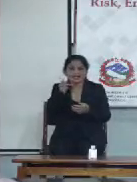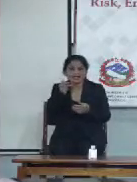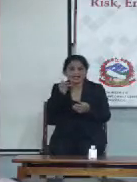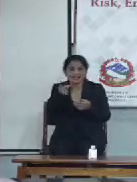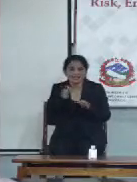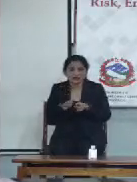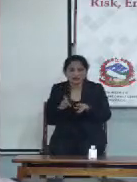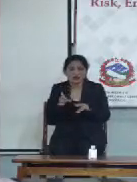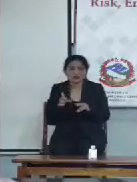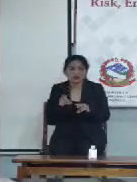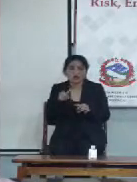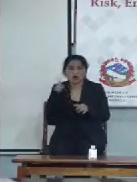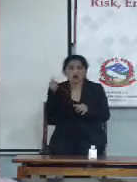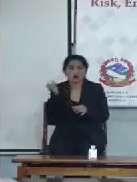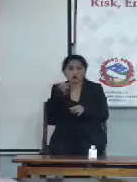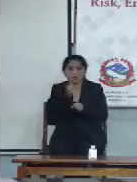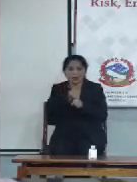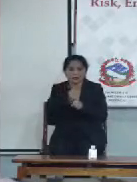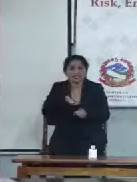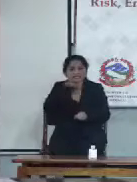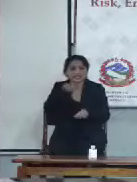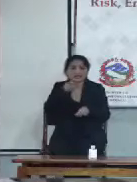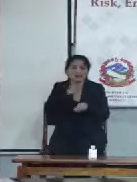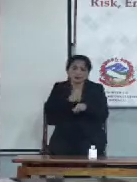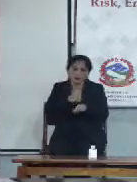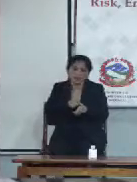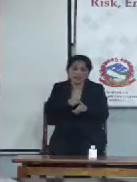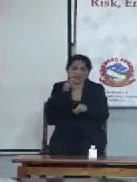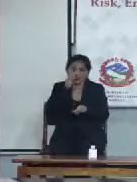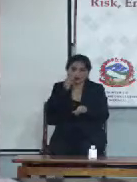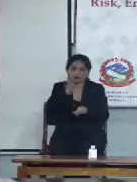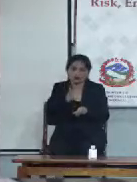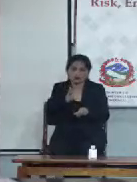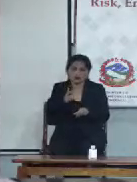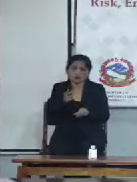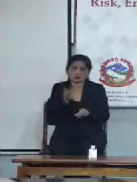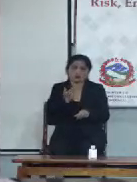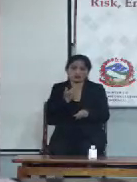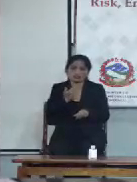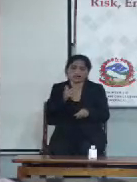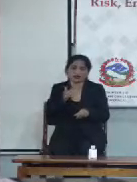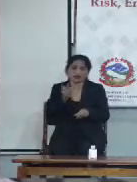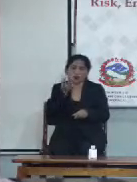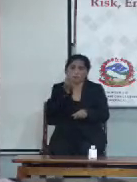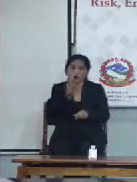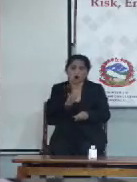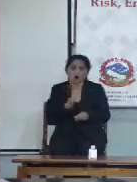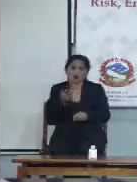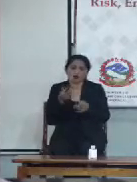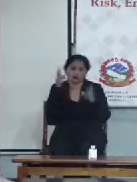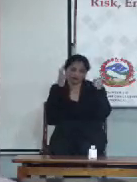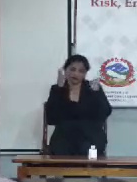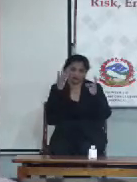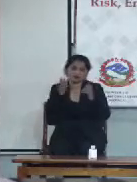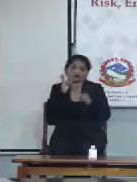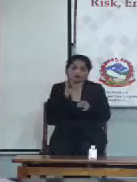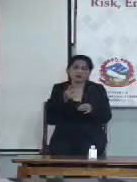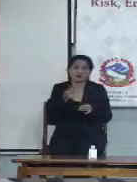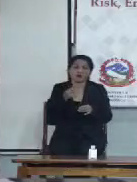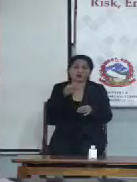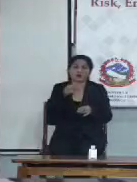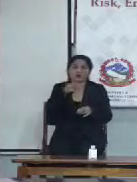So we have some doubt that if they want to use the gadget for learnings, we want to have that in a positive